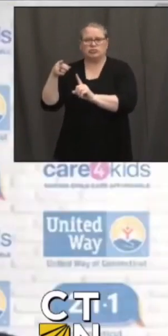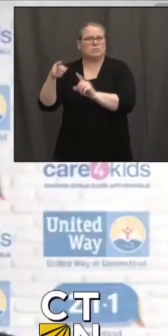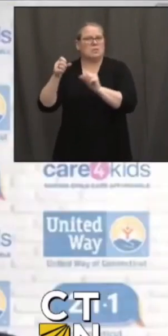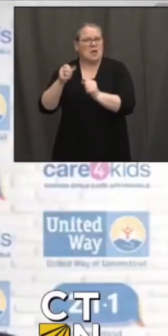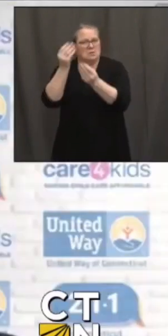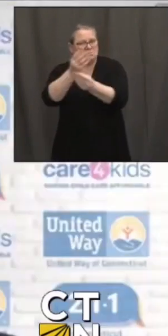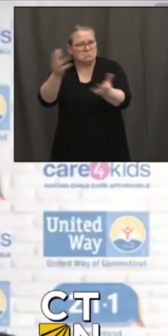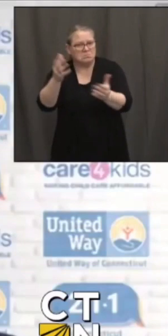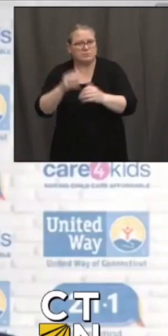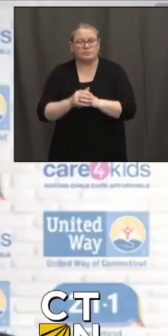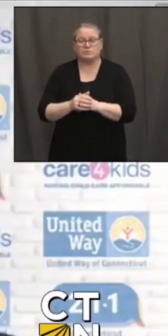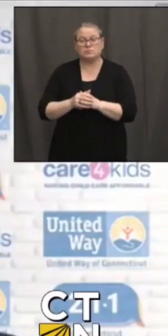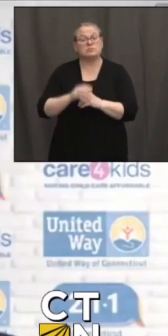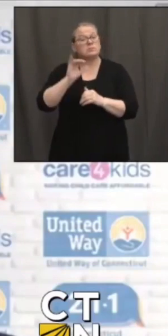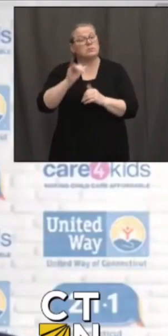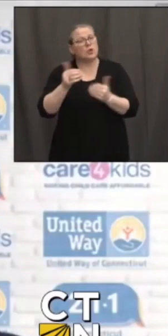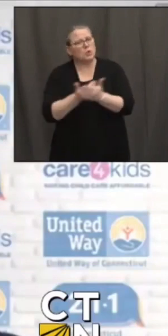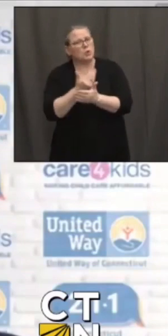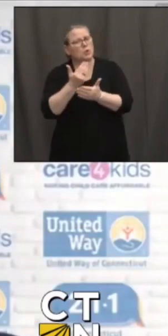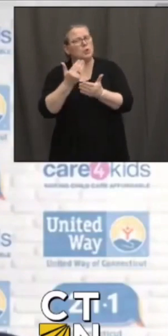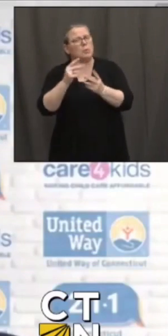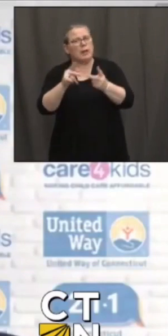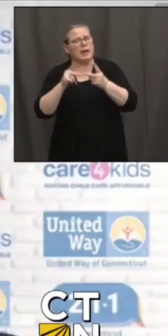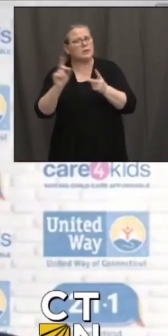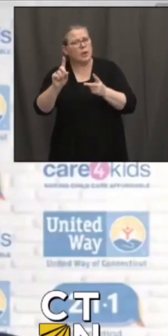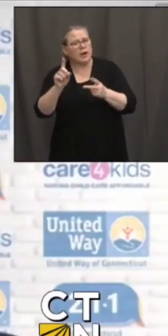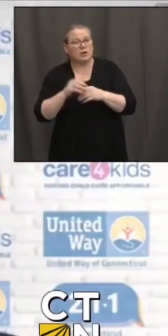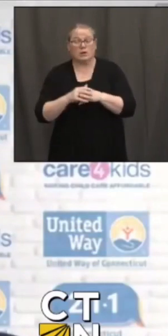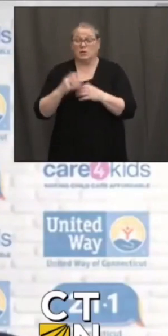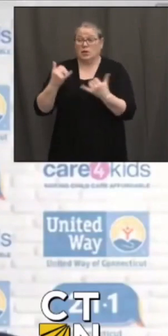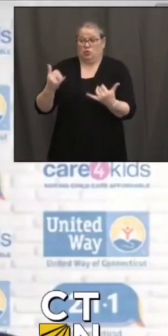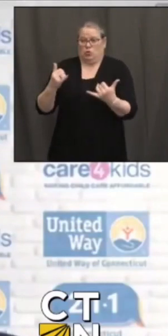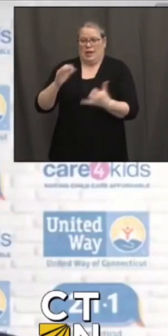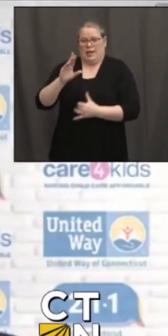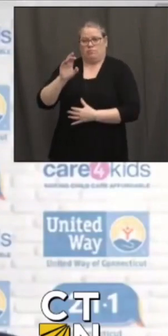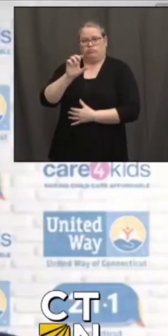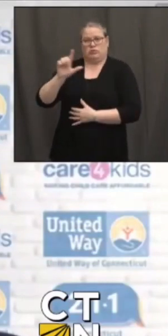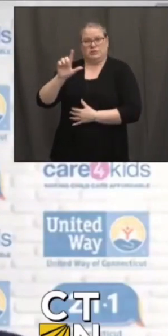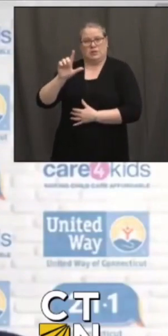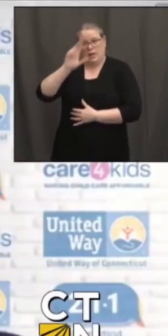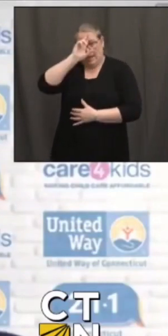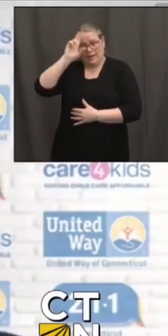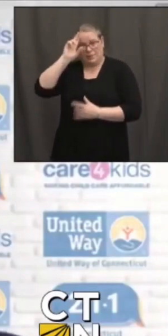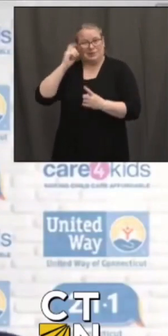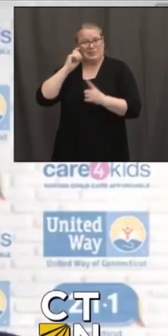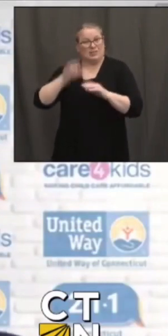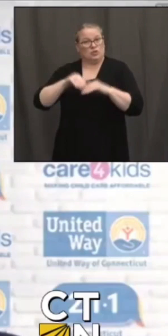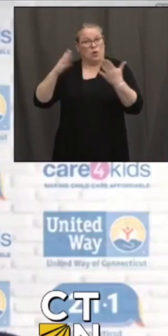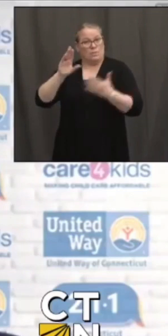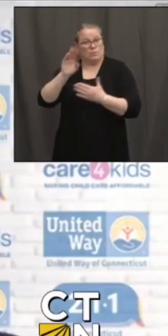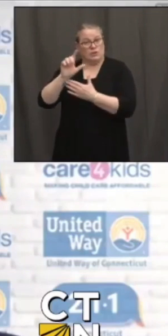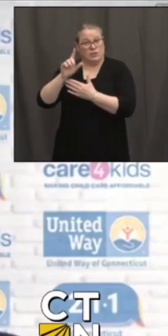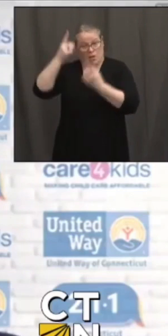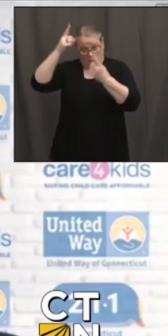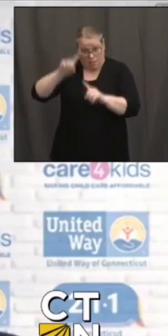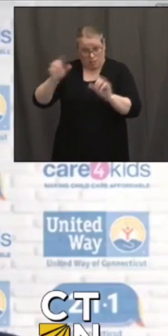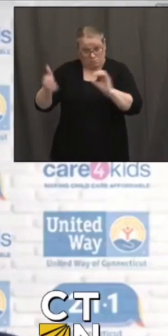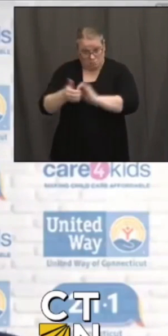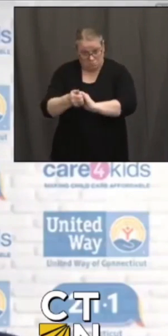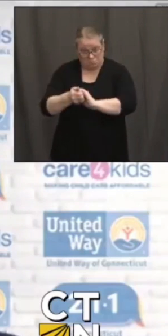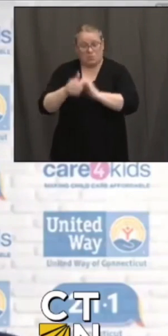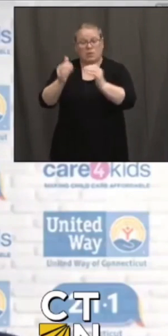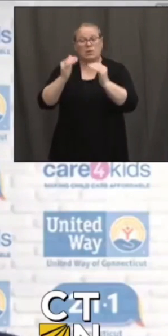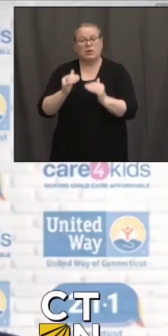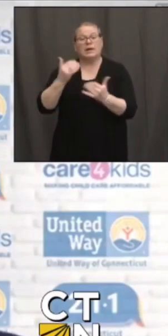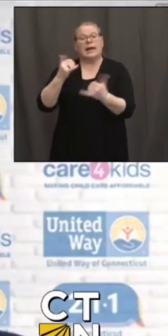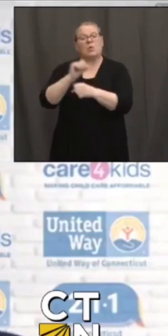did open up with Bristol, so we're very grateful to Bristol Hospital for that. And we are working on the fine points